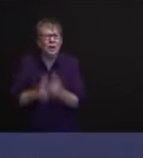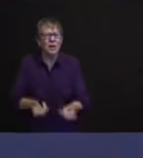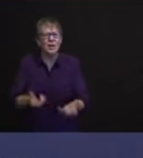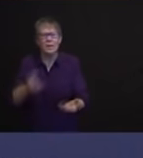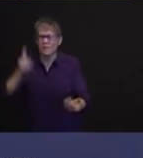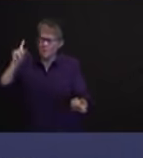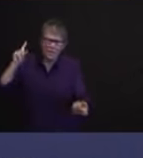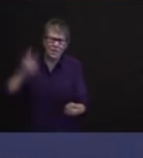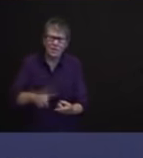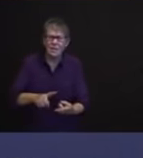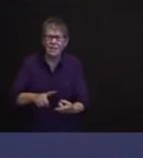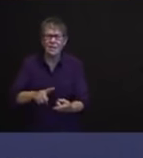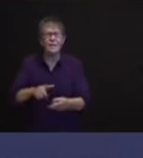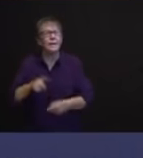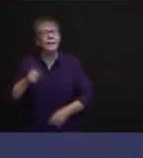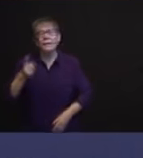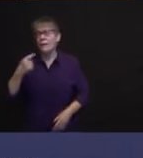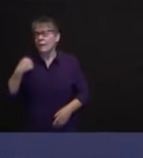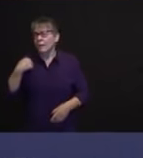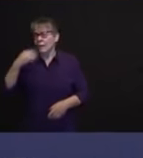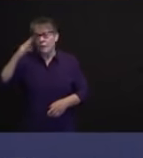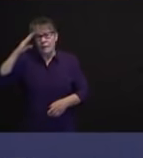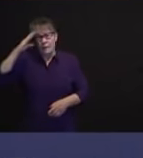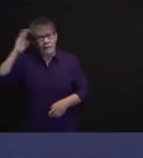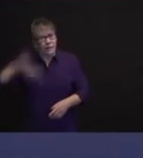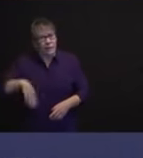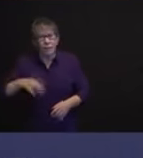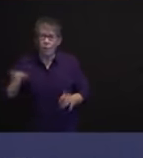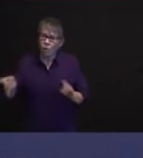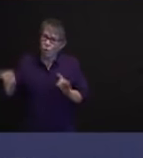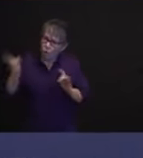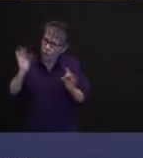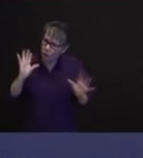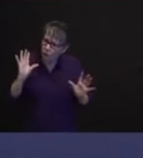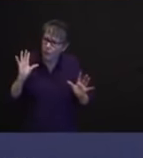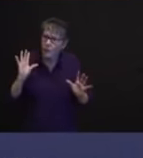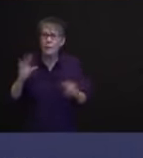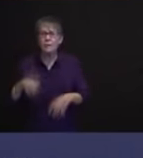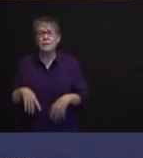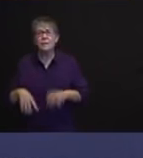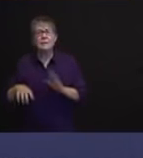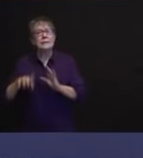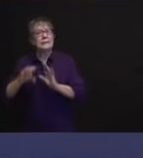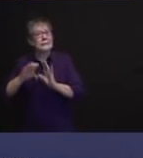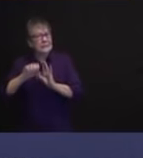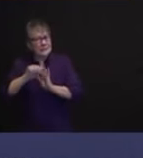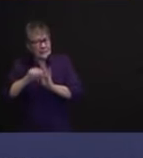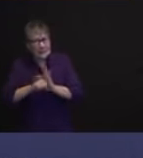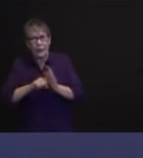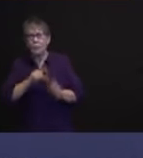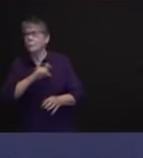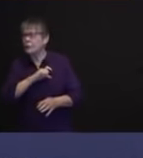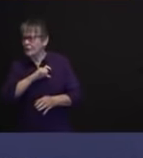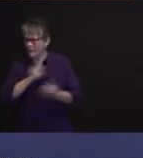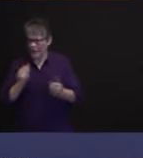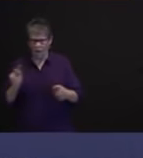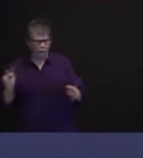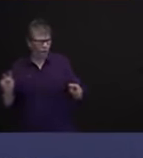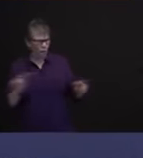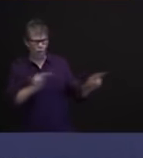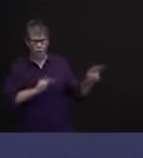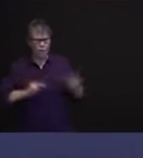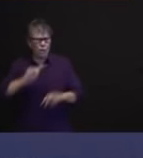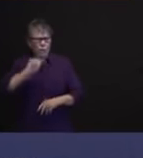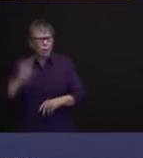because the state police plays a big role in Trenton, as it does in many communities around the state. I'd argue no bigger than